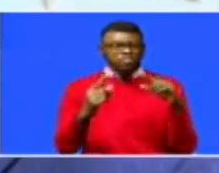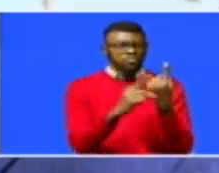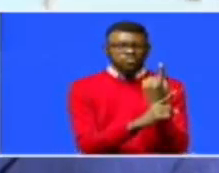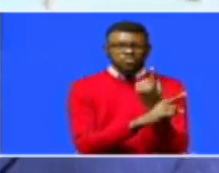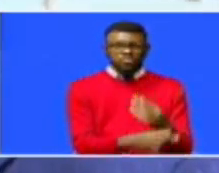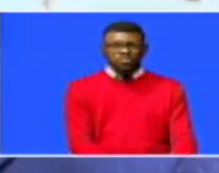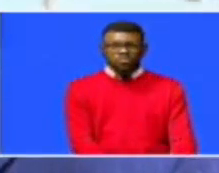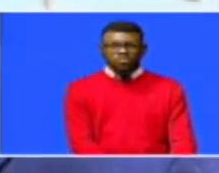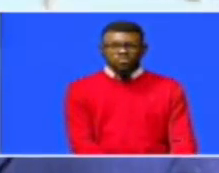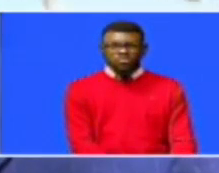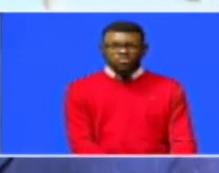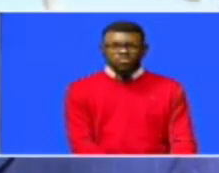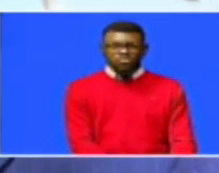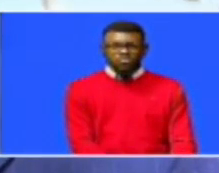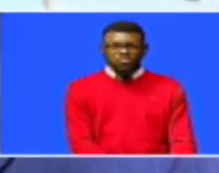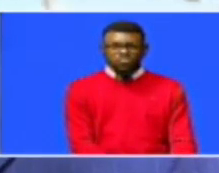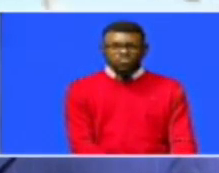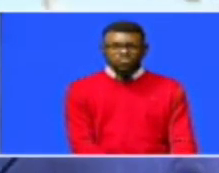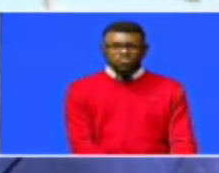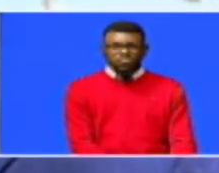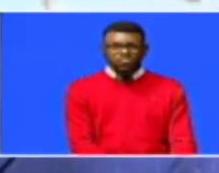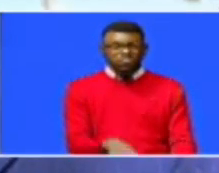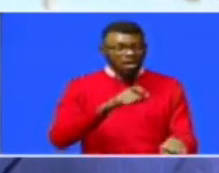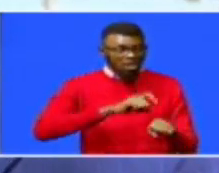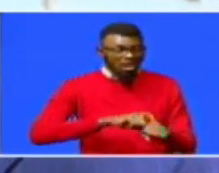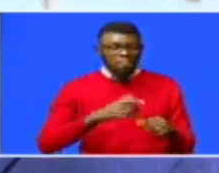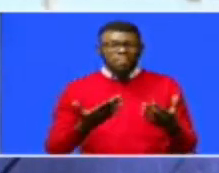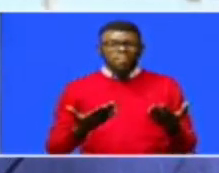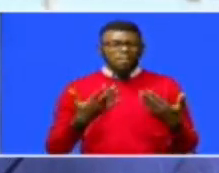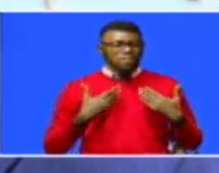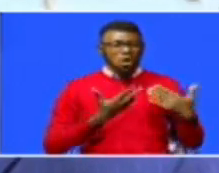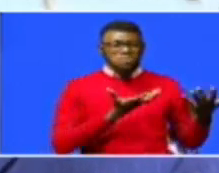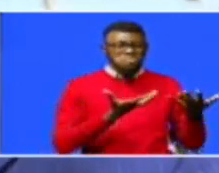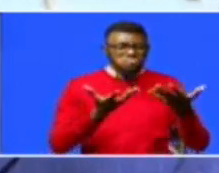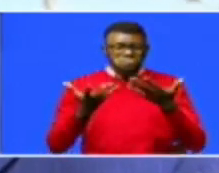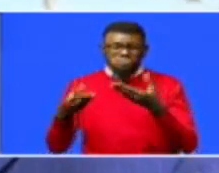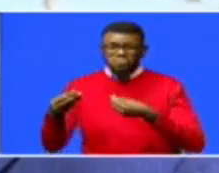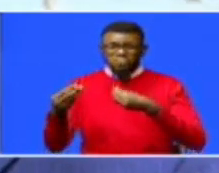also. When trafficking comes in and is criminalized, for example, that's where the danger comes in.